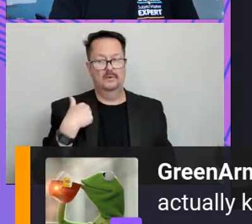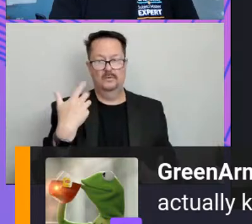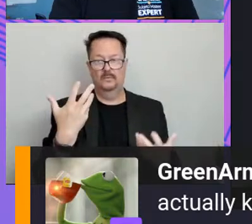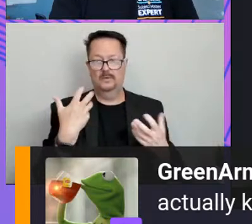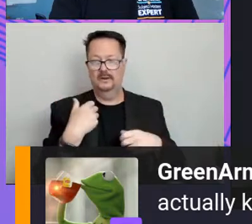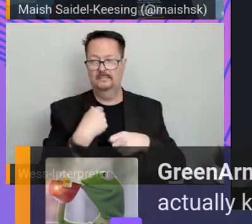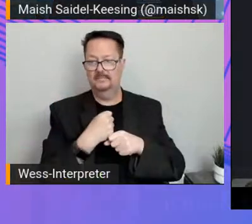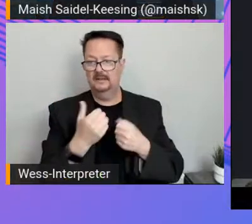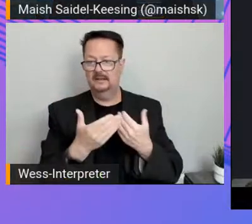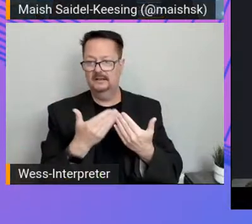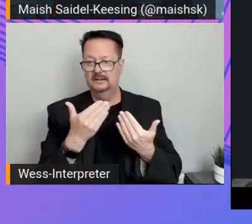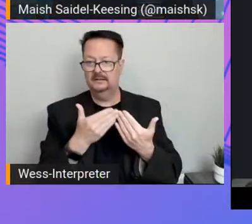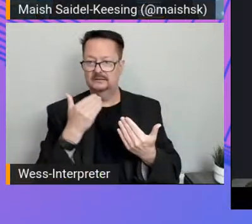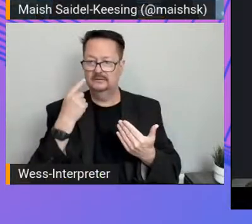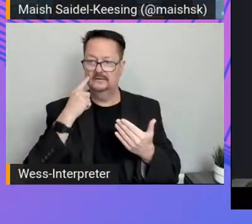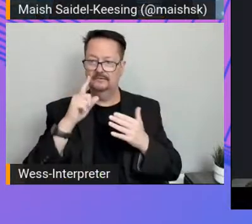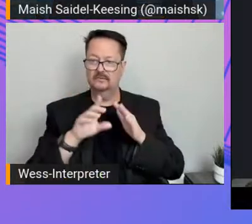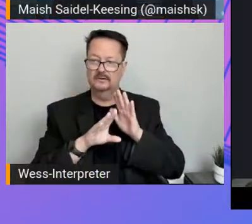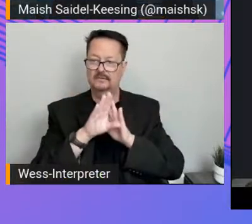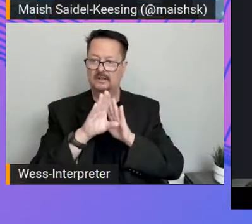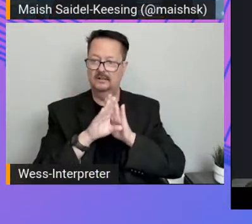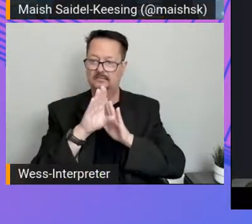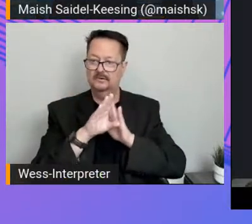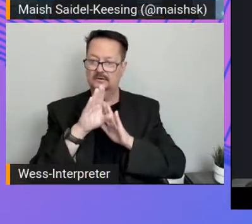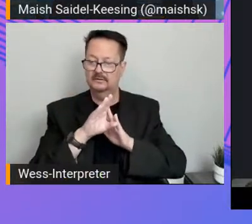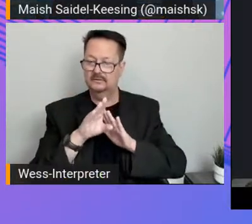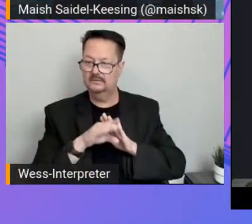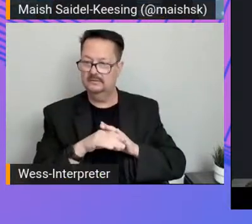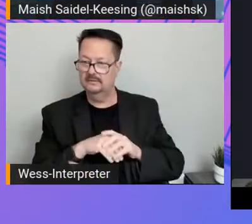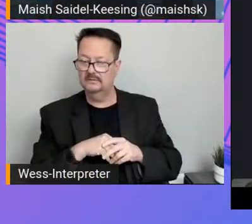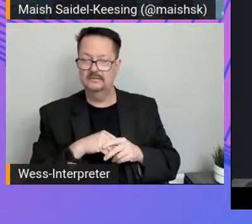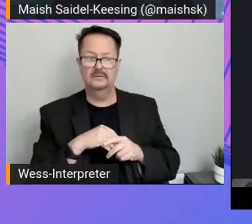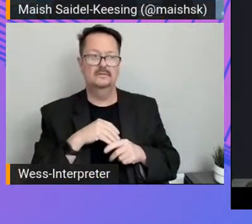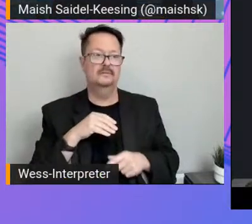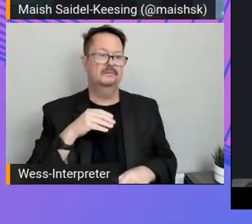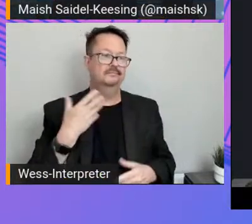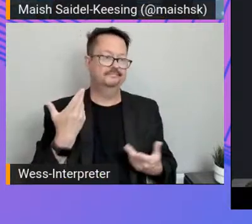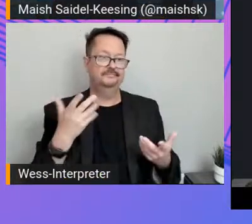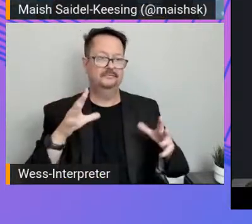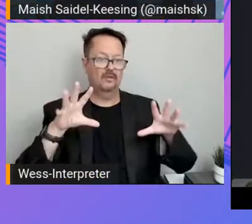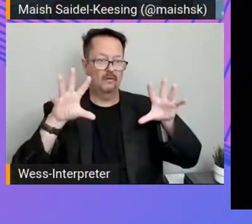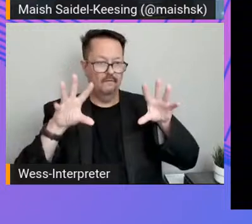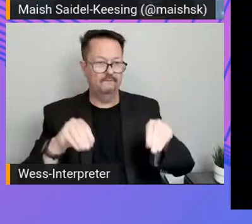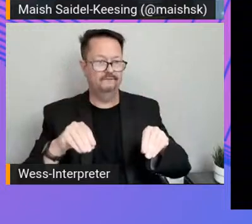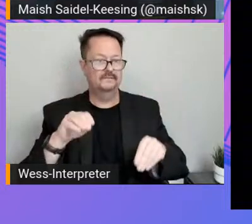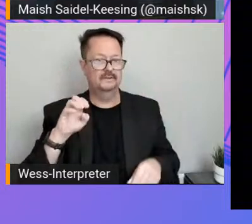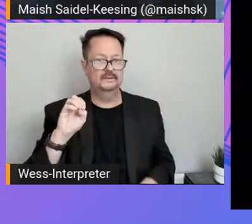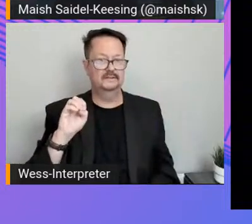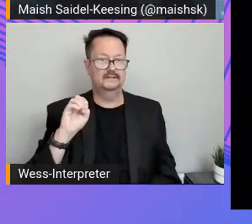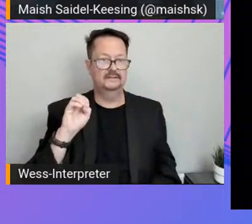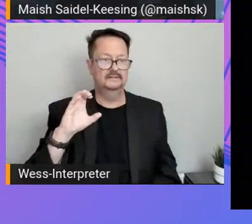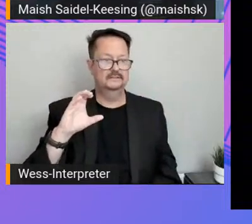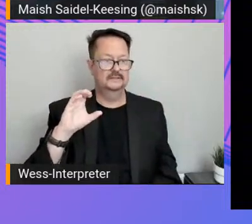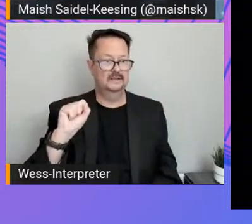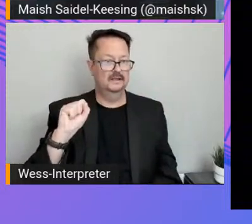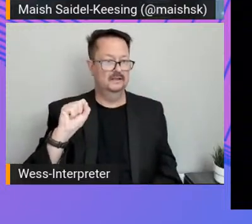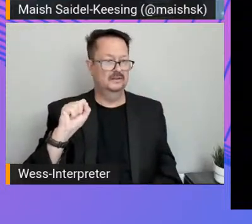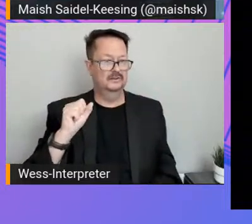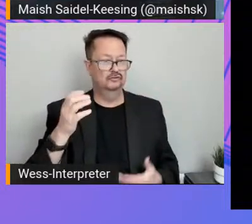easy for developers. So we'd ask them, hey, please shut off your ECS services after